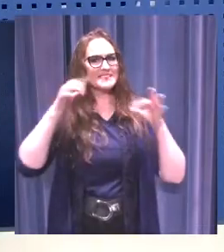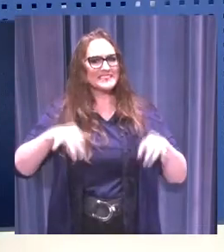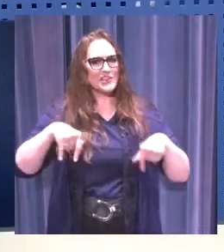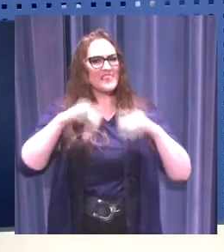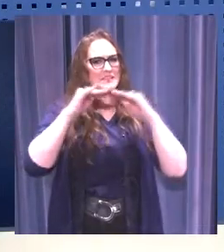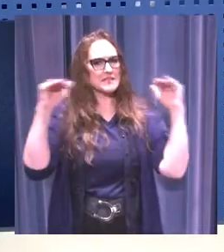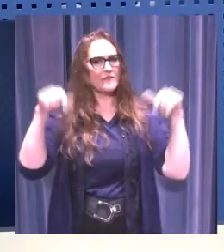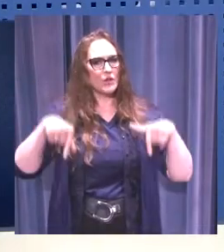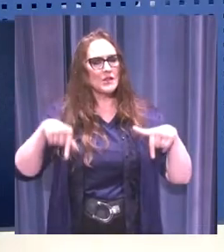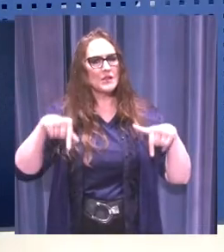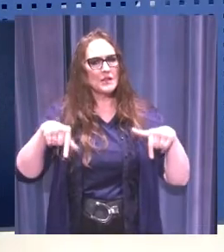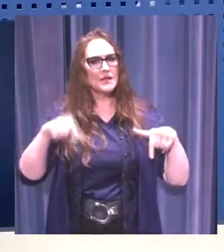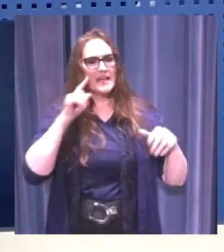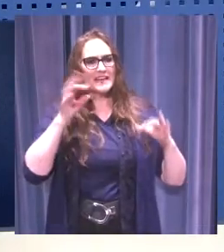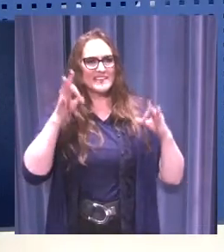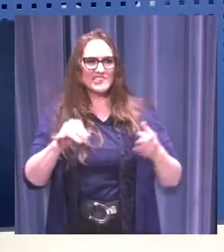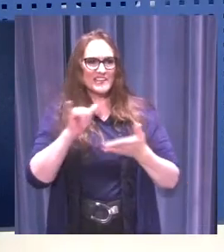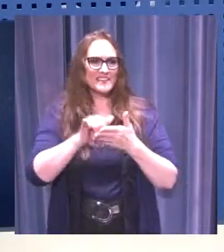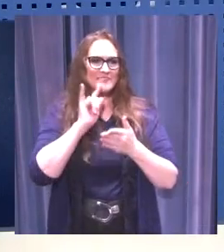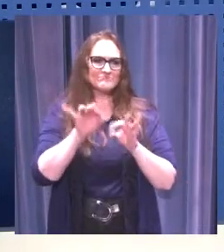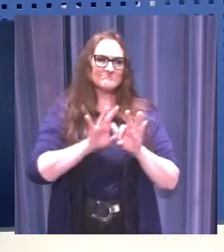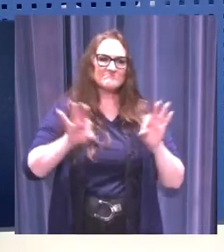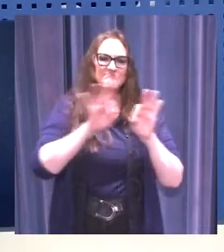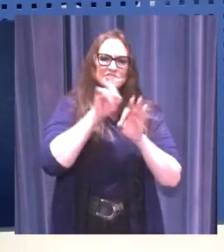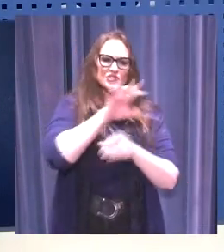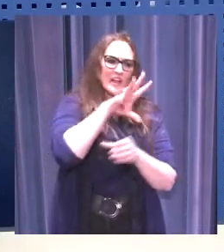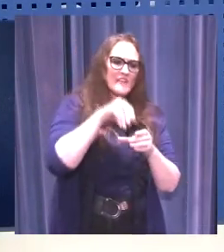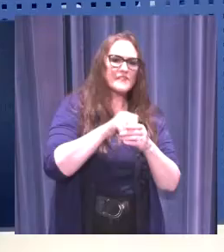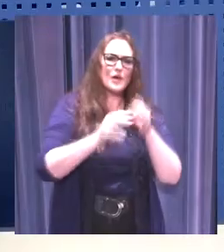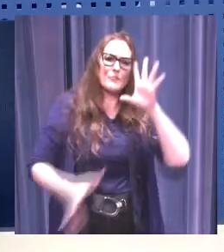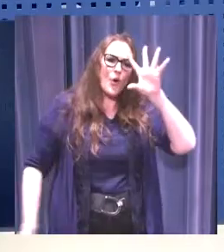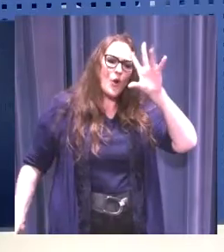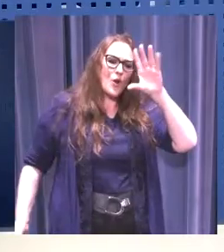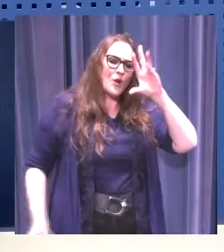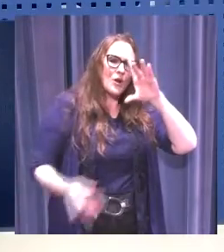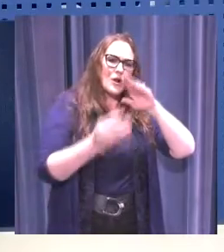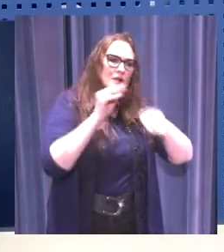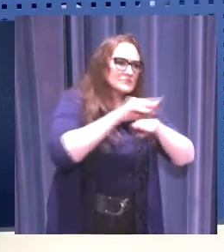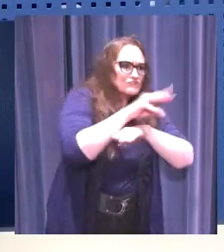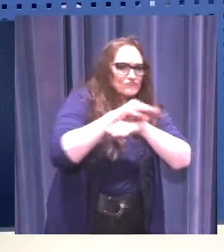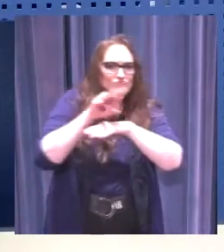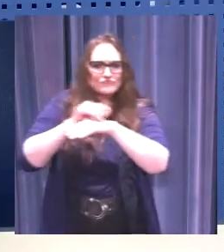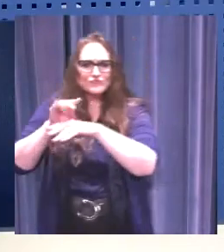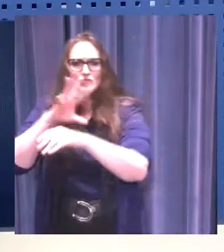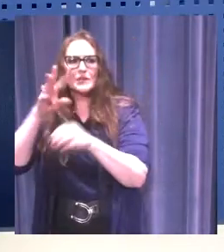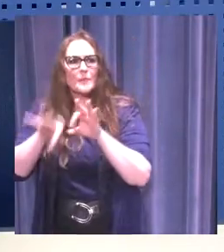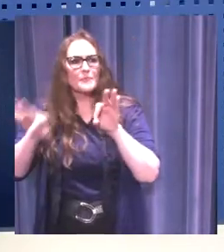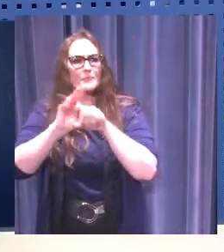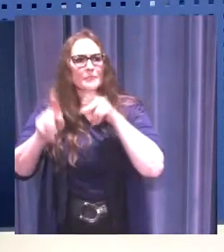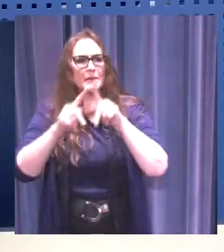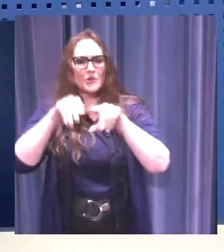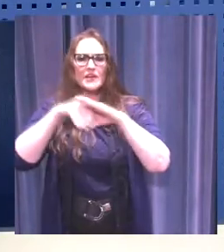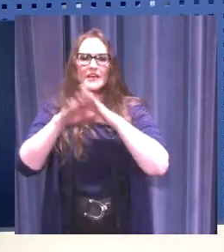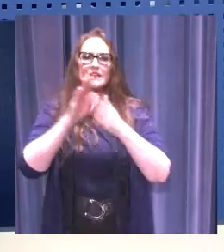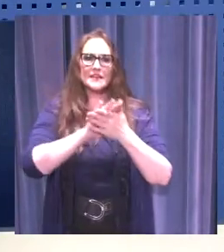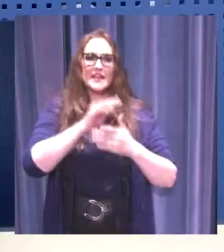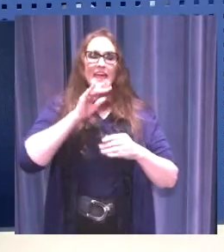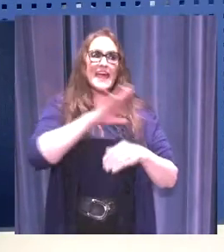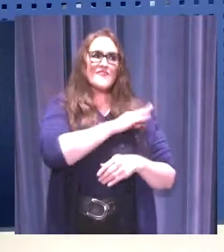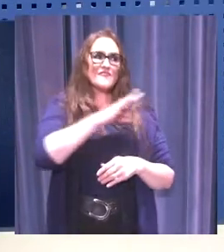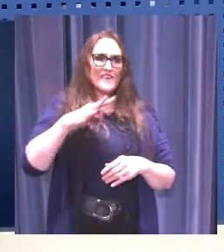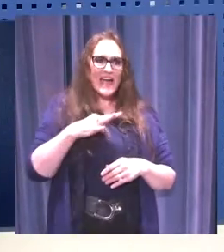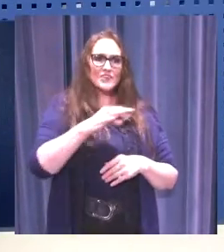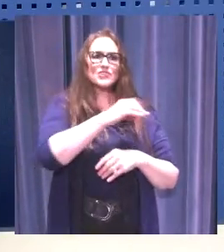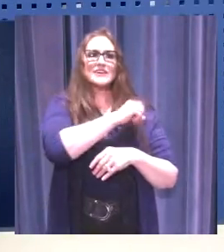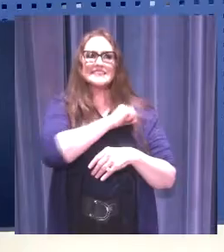level. A decision of such significance should involve comprehensive consultation with key stakeholders, including our faculty, staff, students,